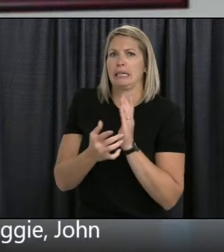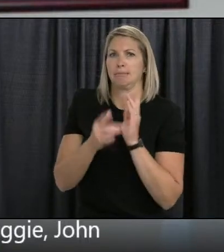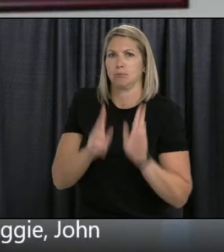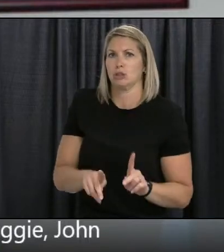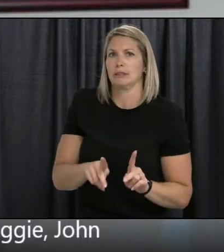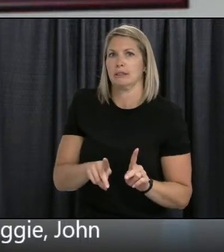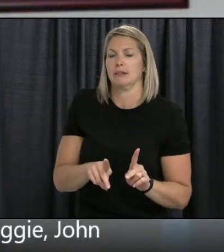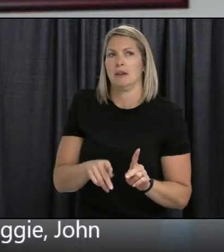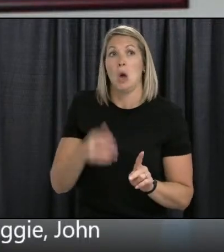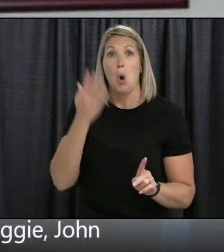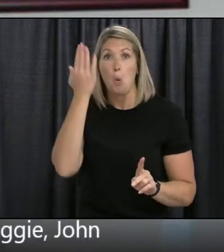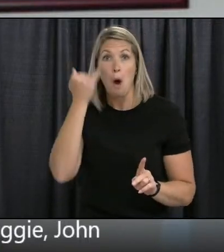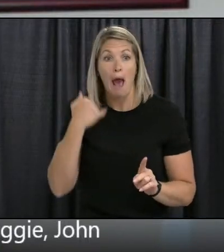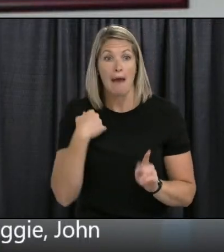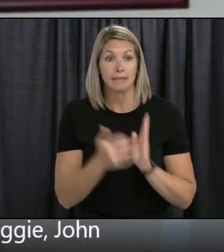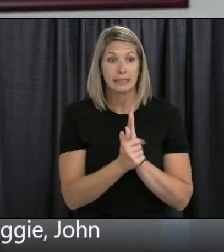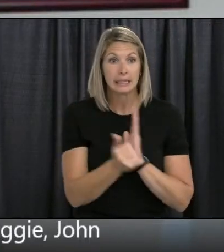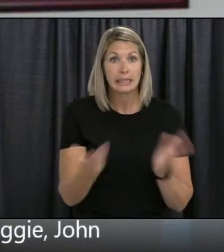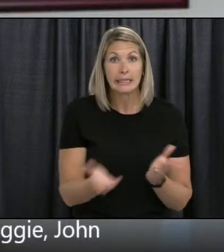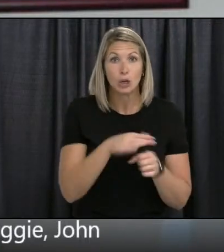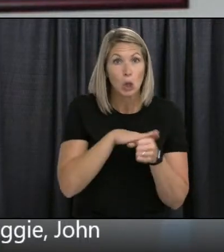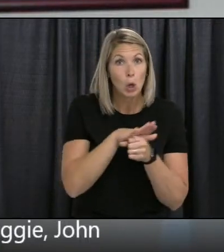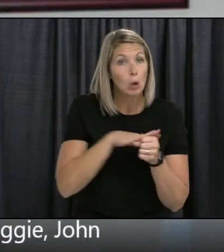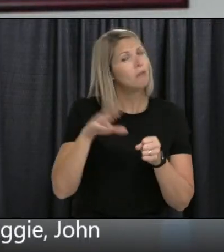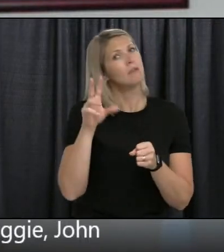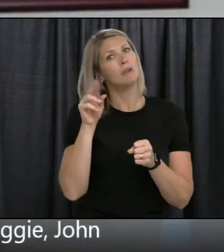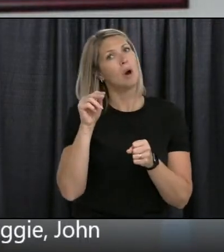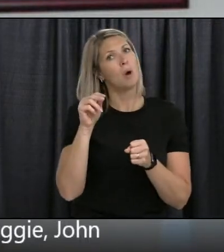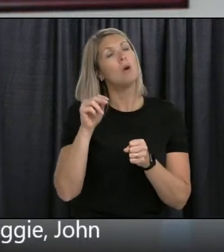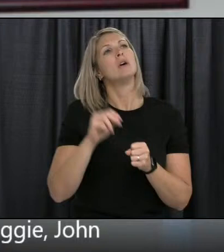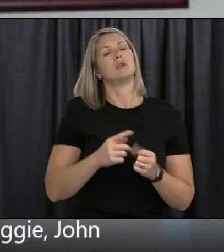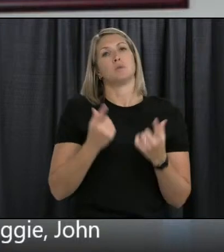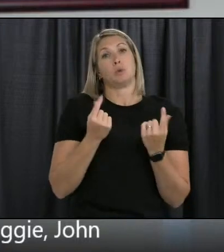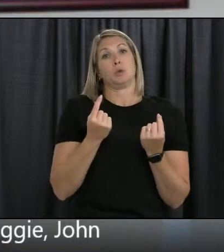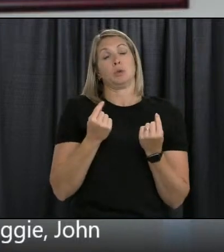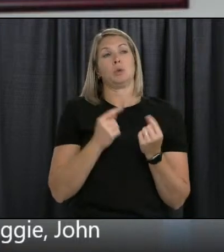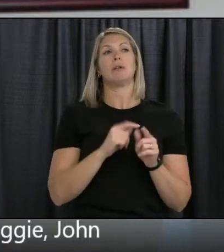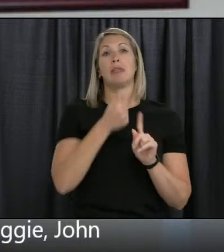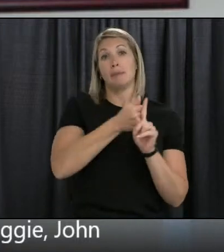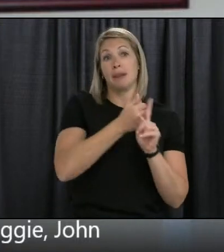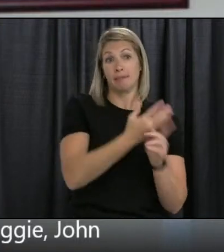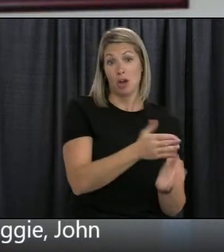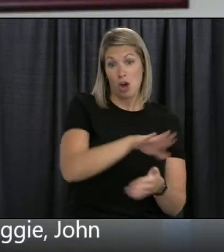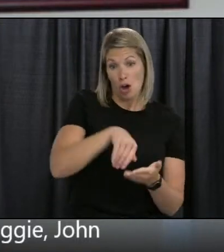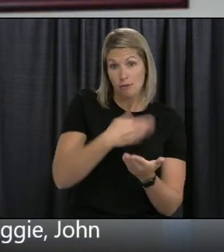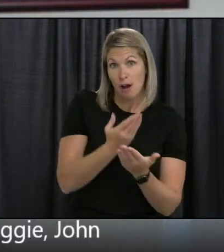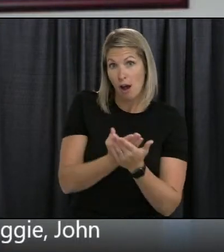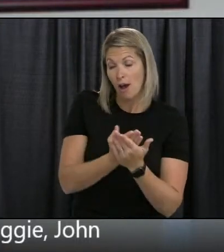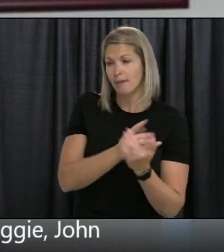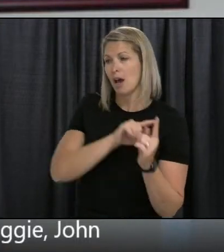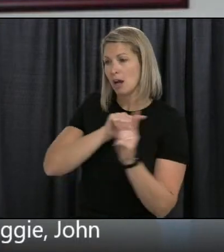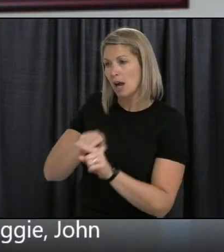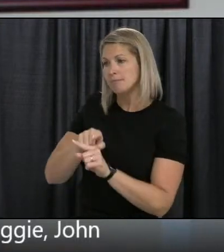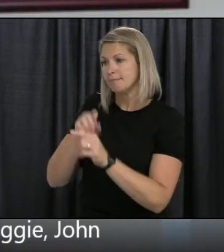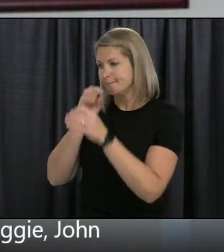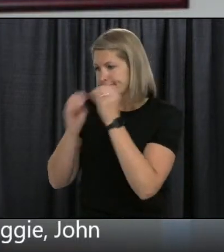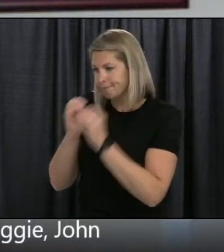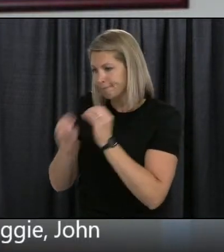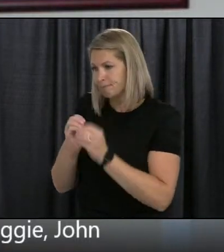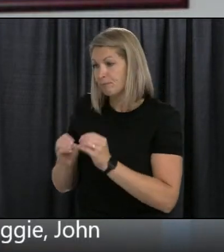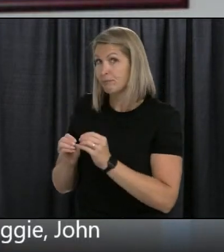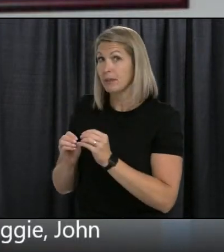not be roaming around. They would isolate when not at work, and when at work, they would work in a controlled environment